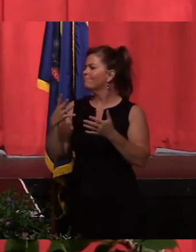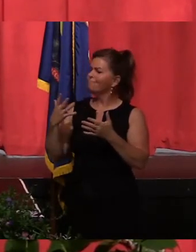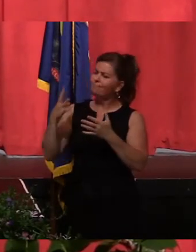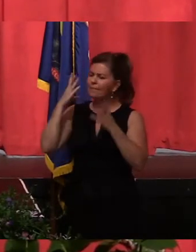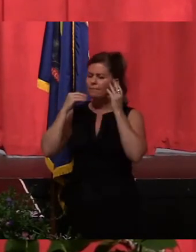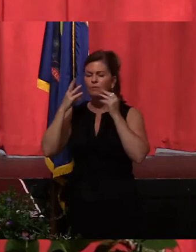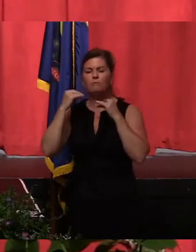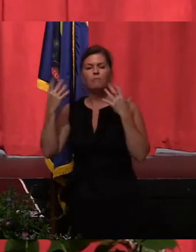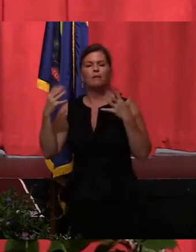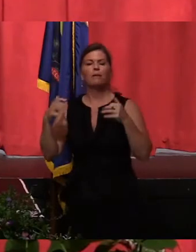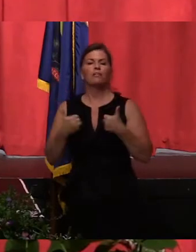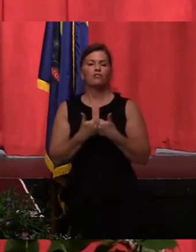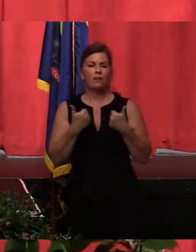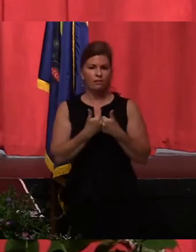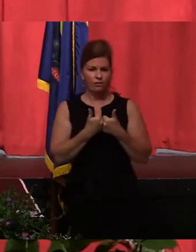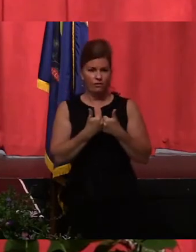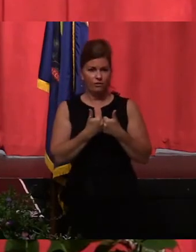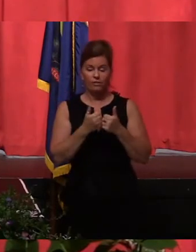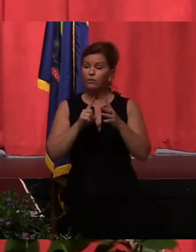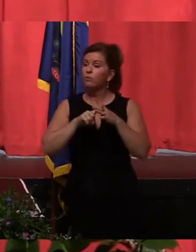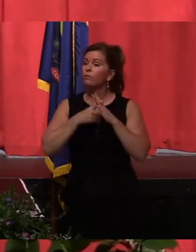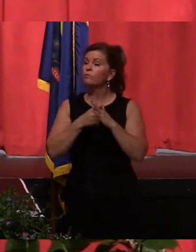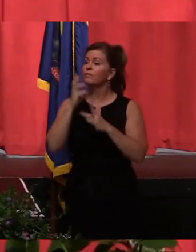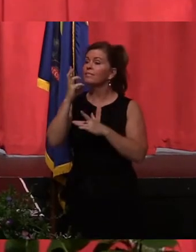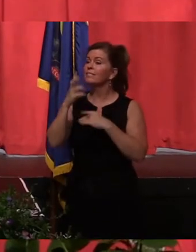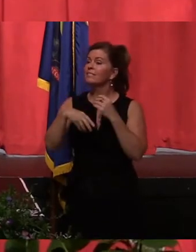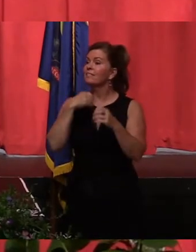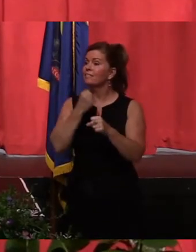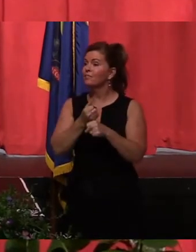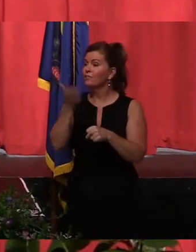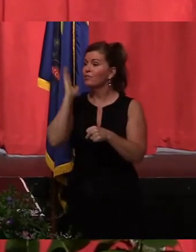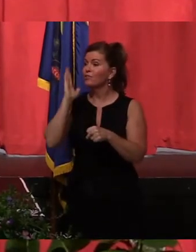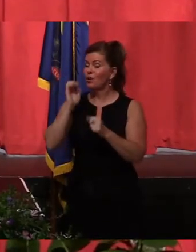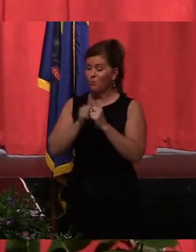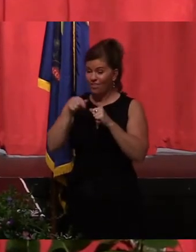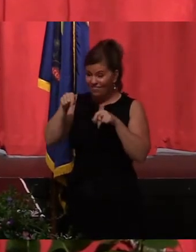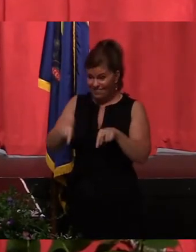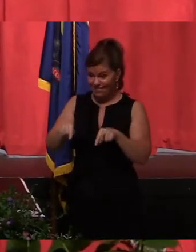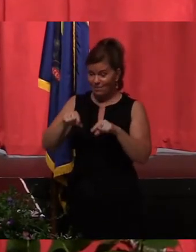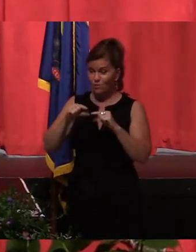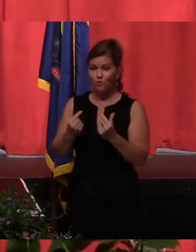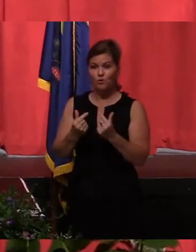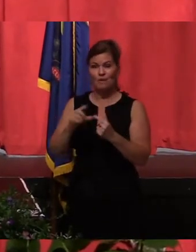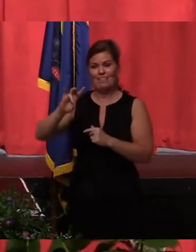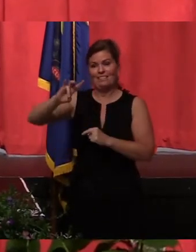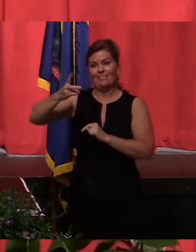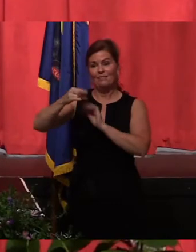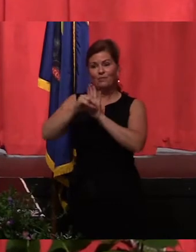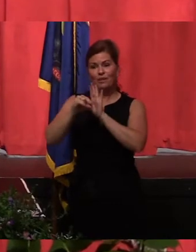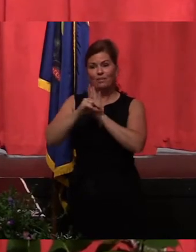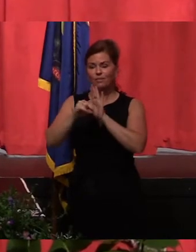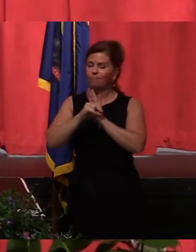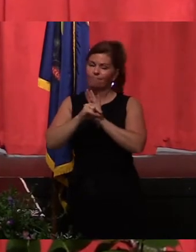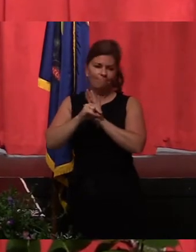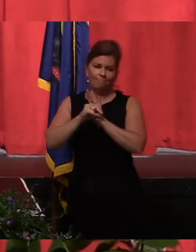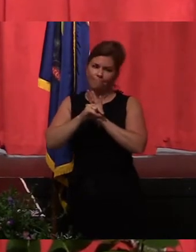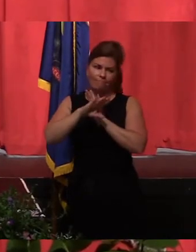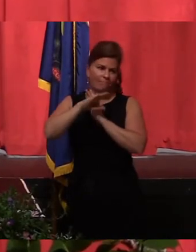stage. When I started 6 years ago with this group of students as seventh graders, I could not have ever imagined